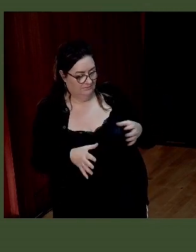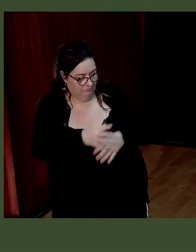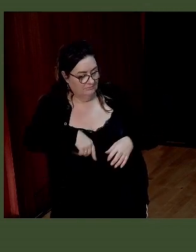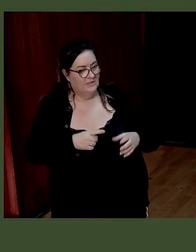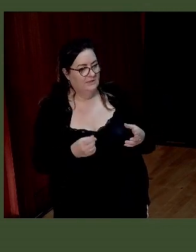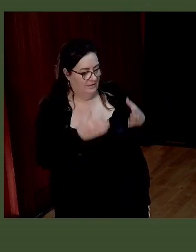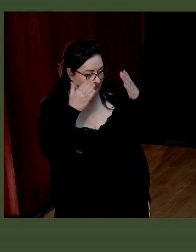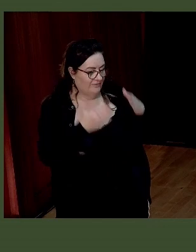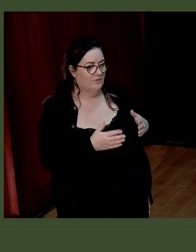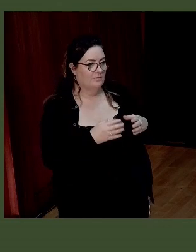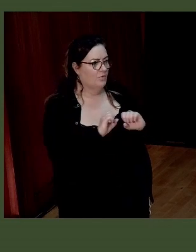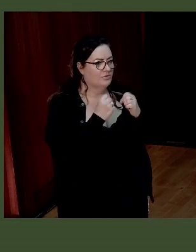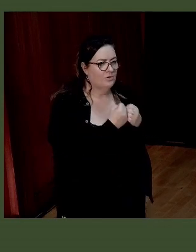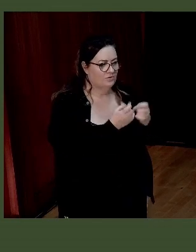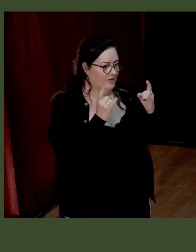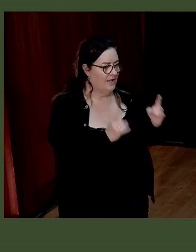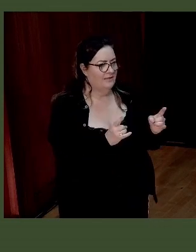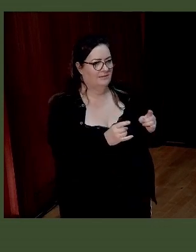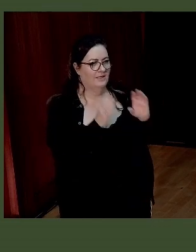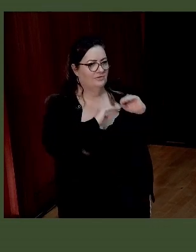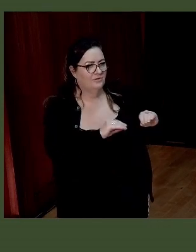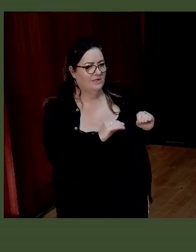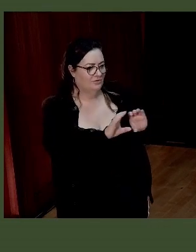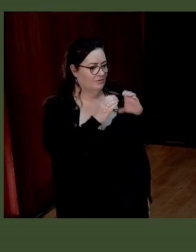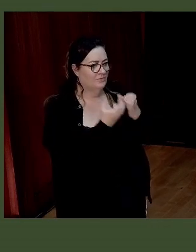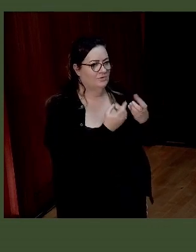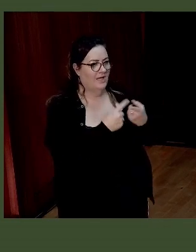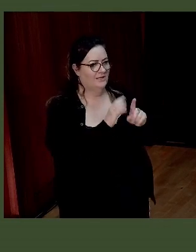concentrated on social, health, education,